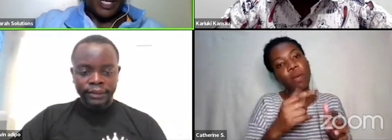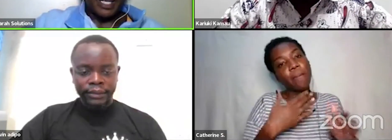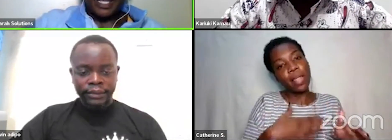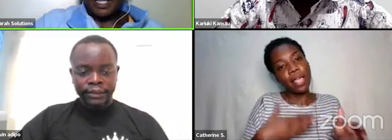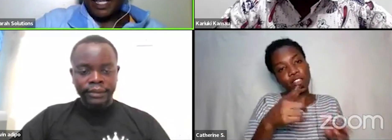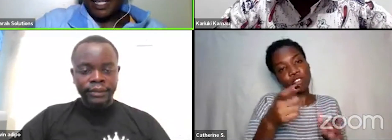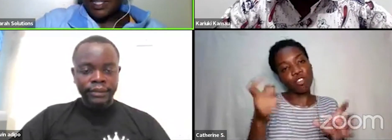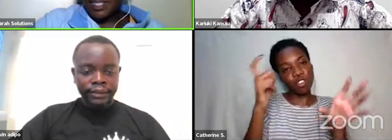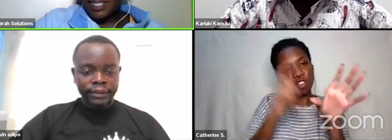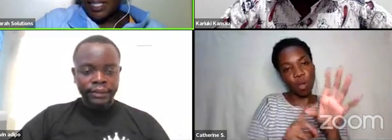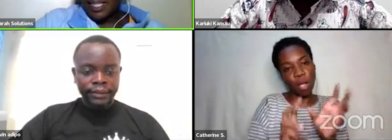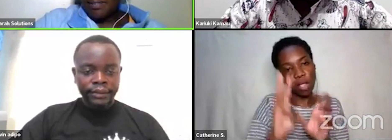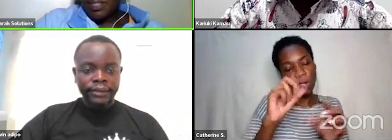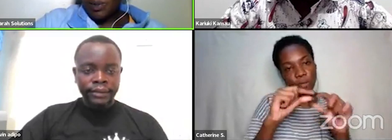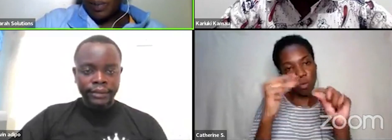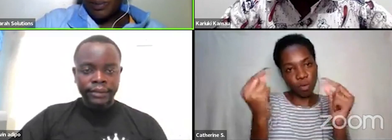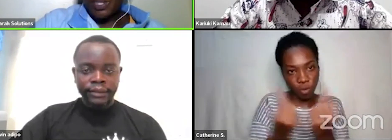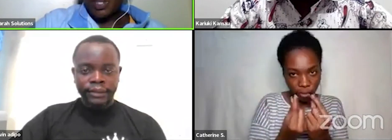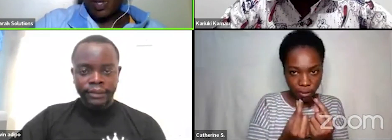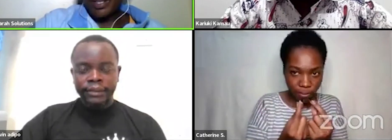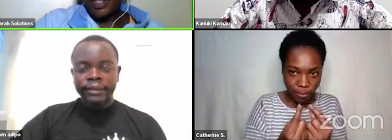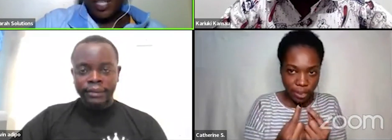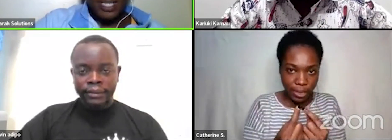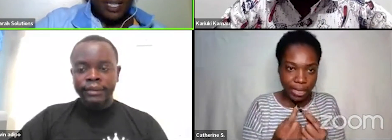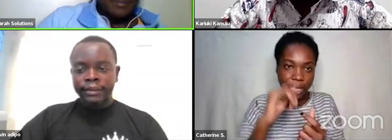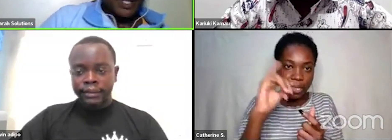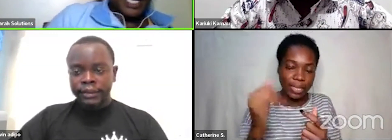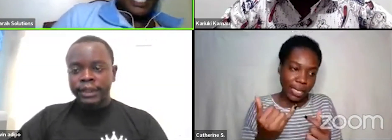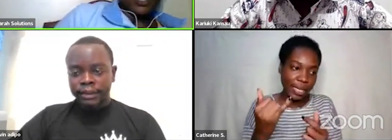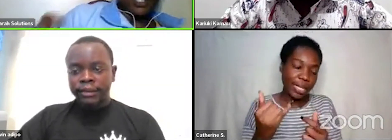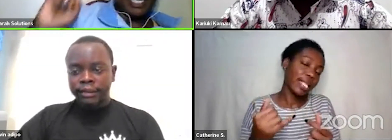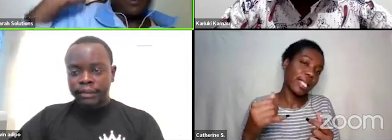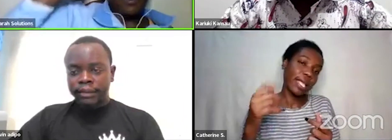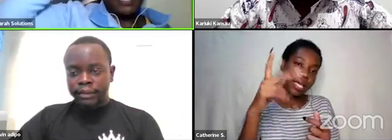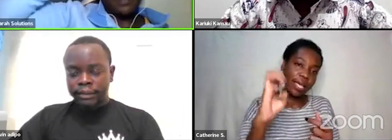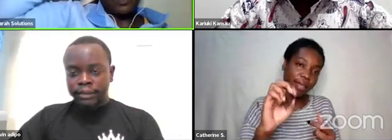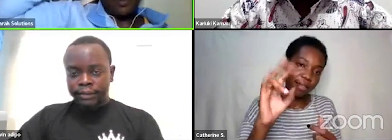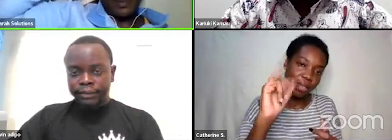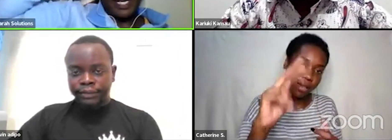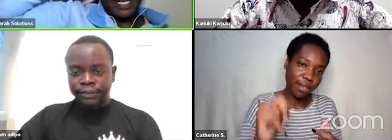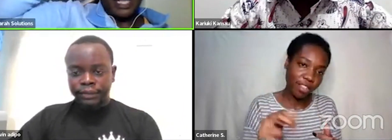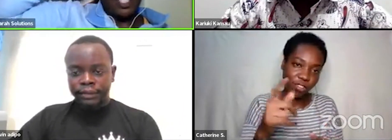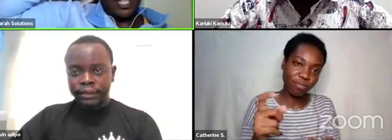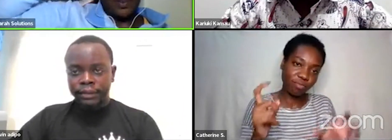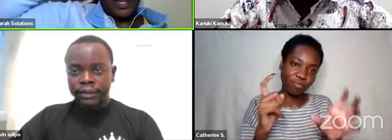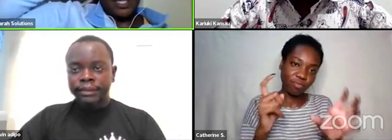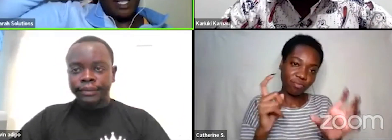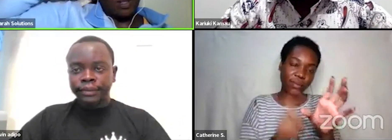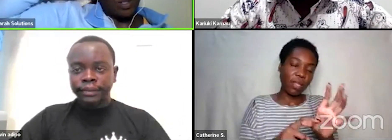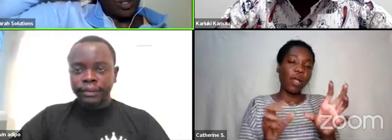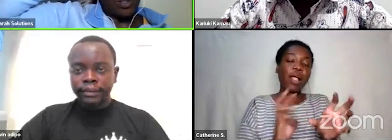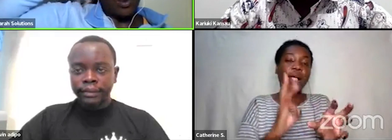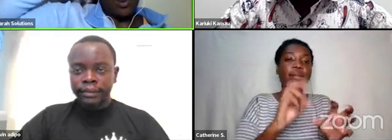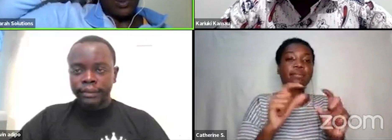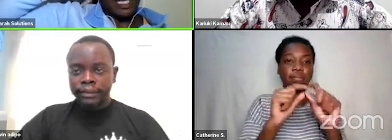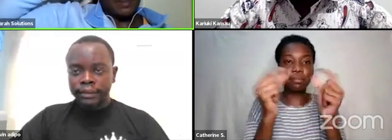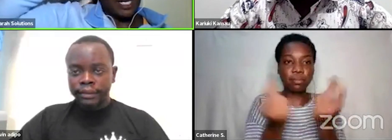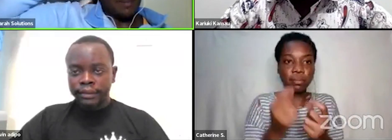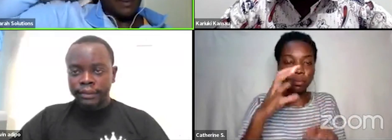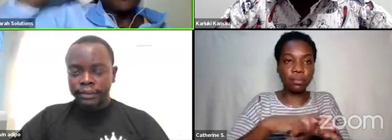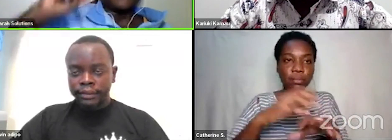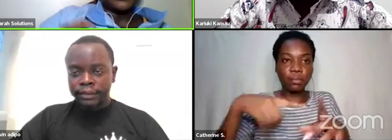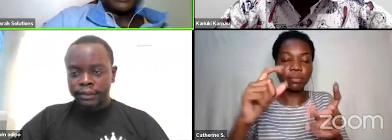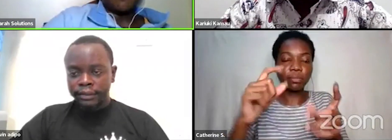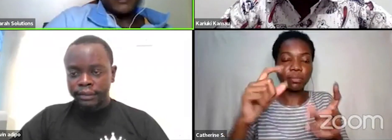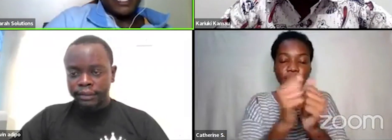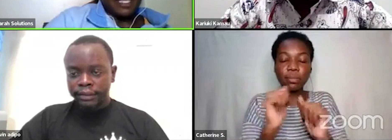WhatsApp group. Jacinta, Kevin, you can put it on the chat. Kindly join our WhatsApp group. Get it right with the Tara Solutions to know what's